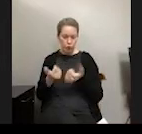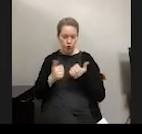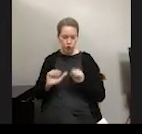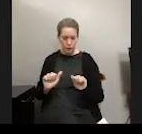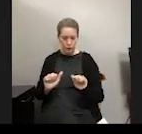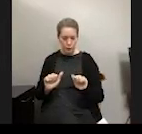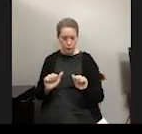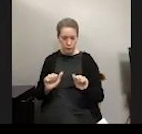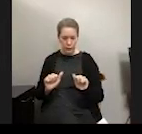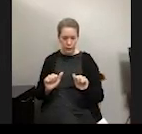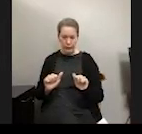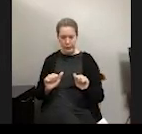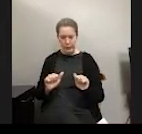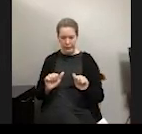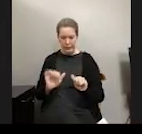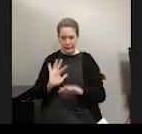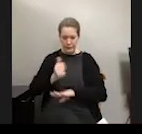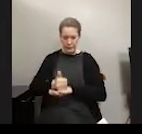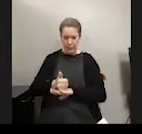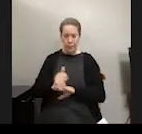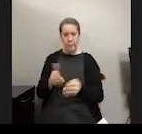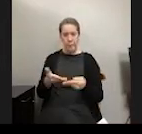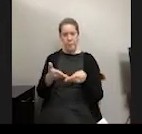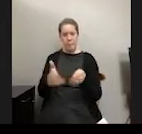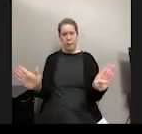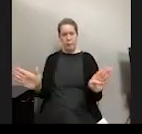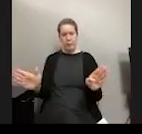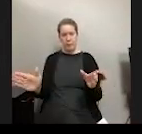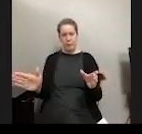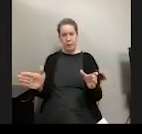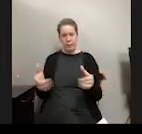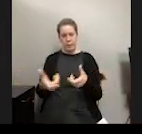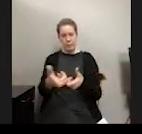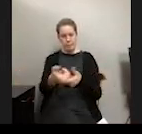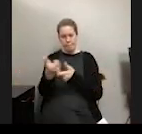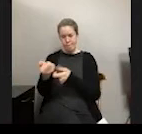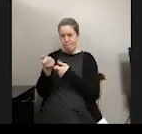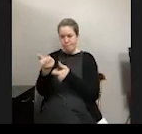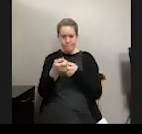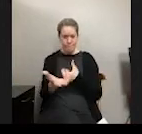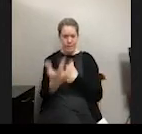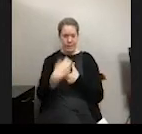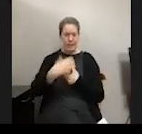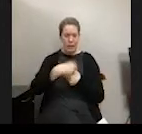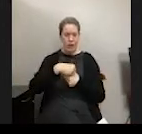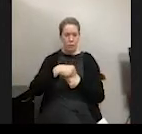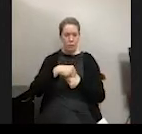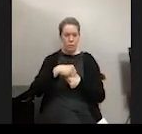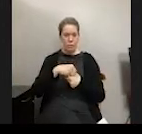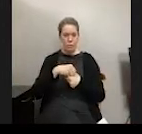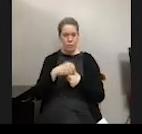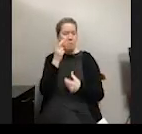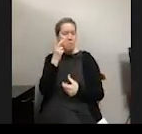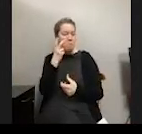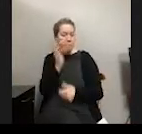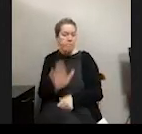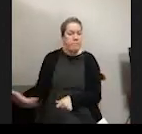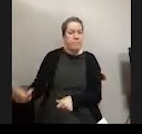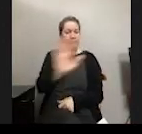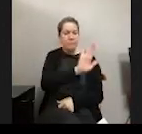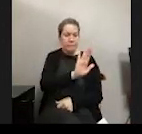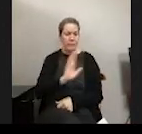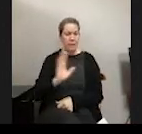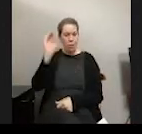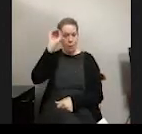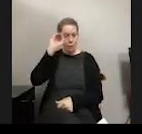public engagement regarding monuments, to hear what the public have to say about it. And at the end, hopefully we'll have a project to show for it. We're